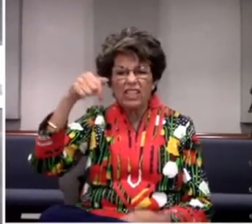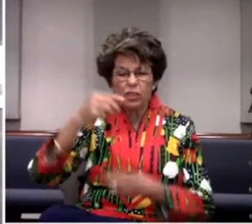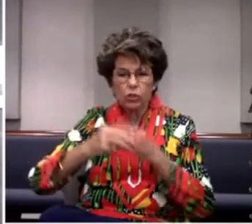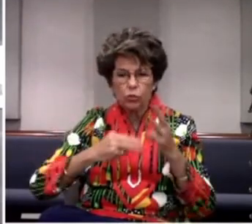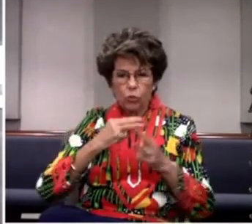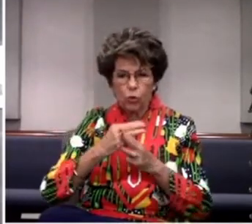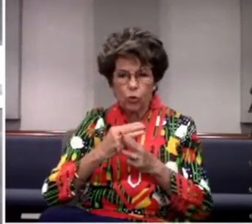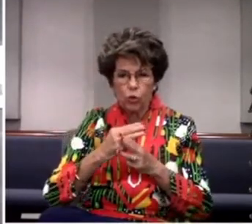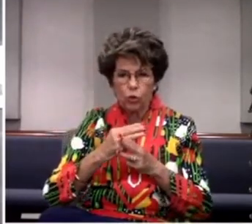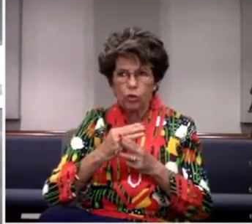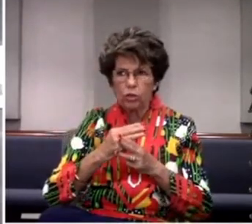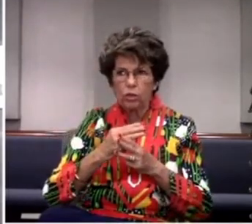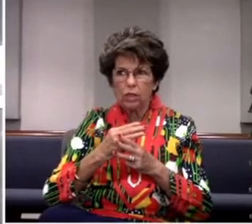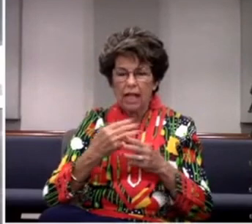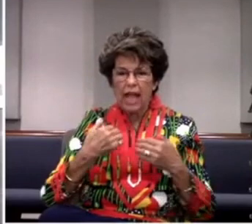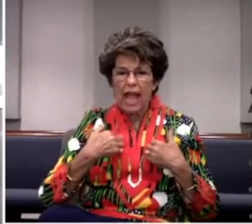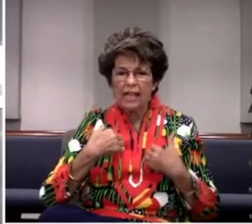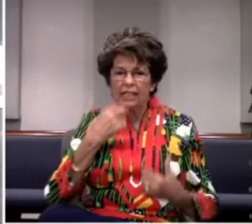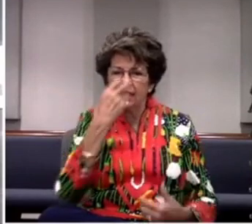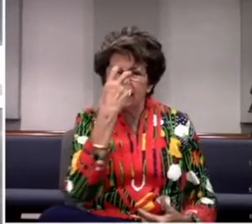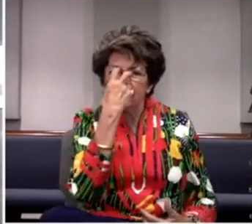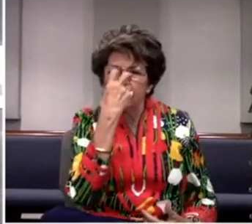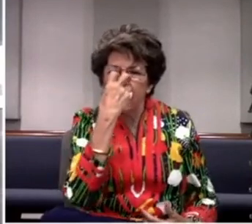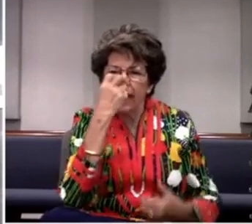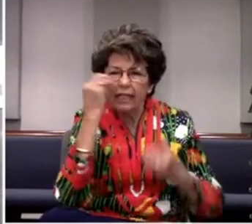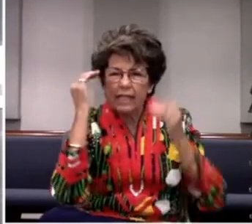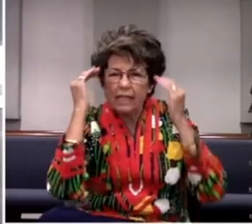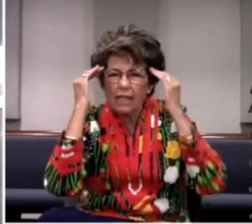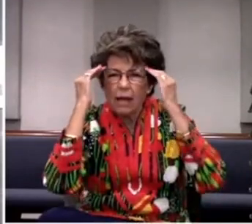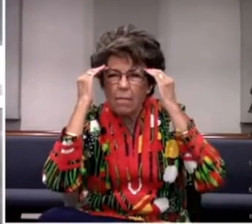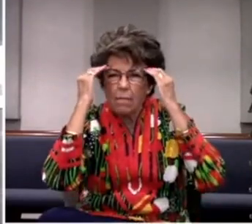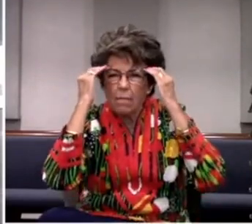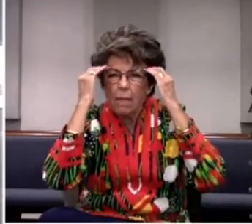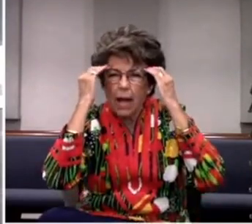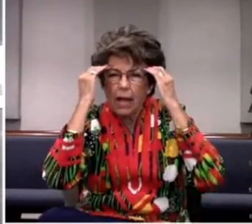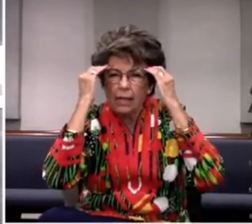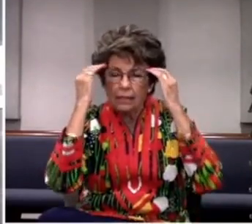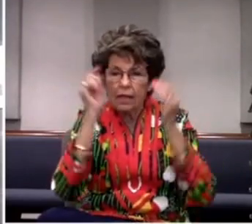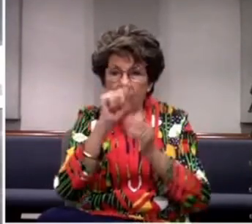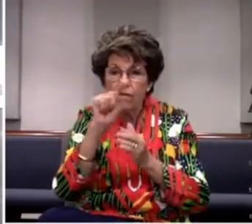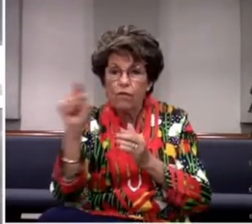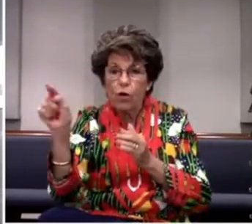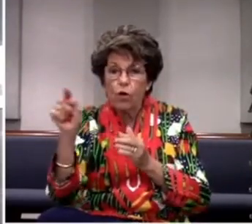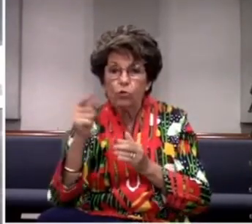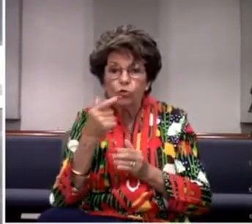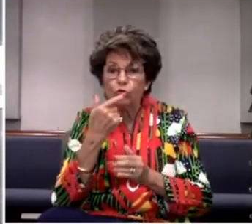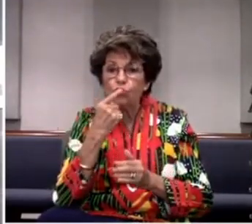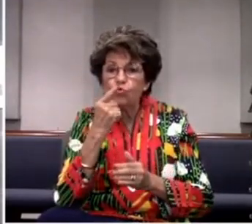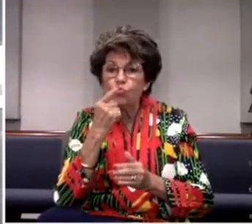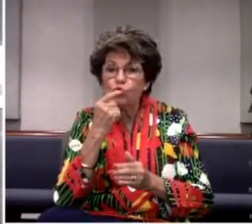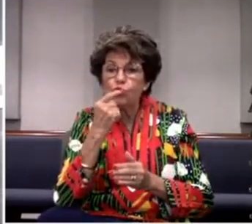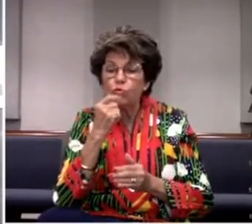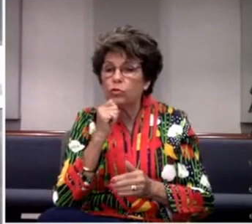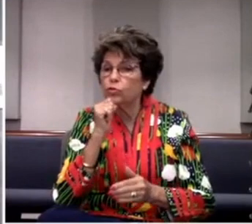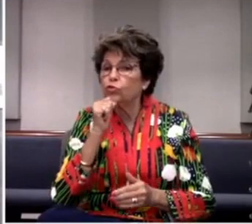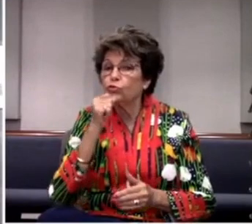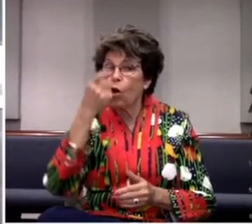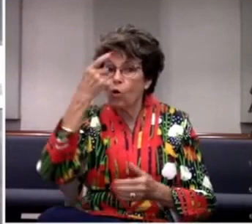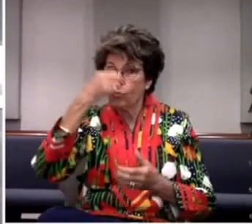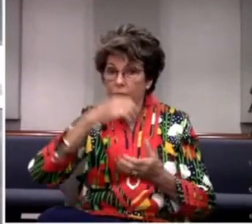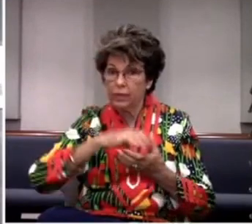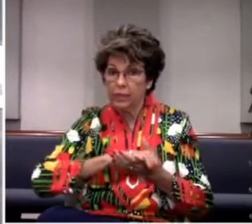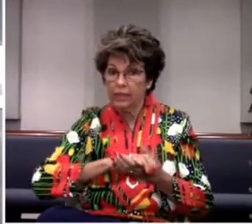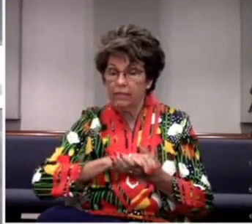hath blinded the minds of them which believe not, lest the light of the